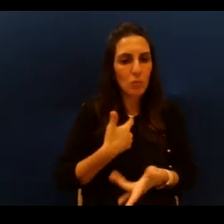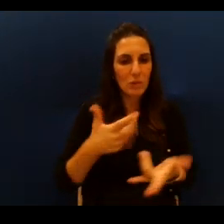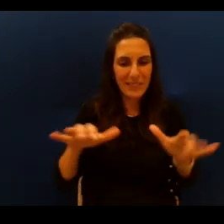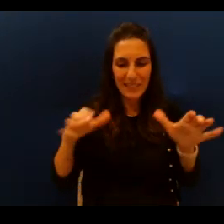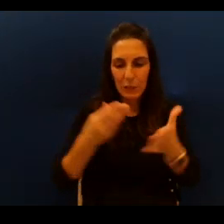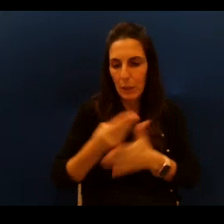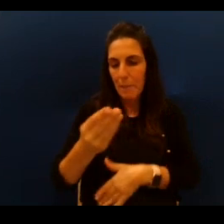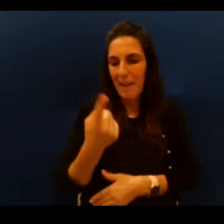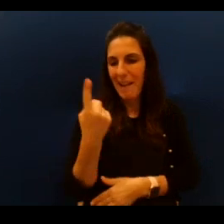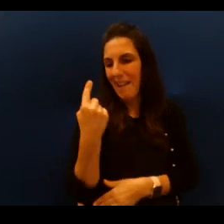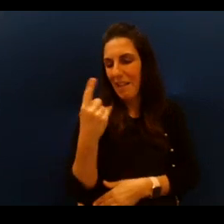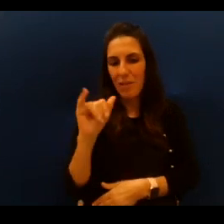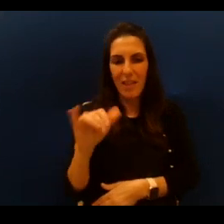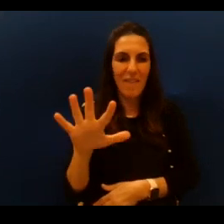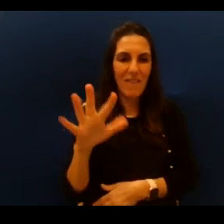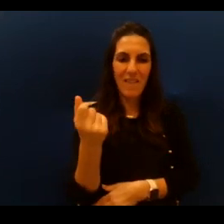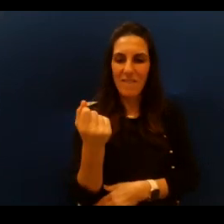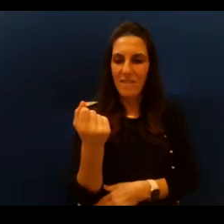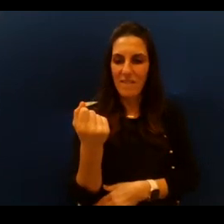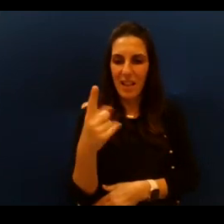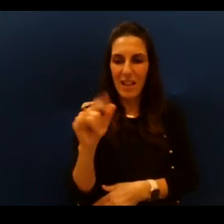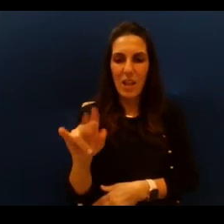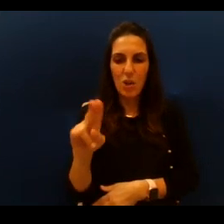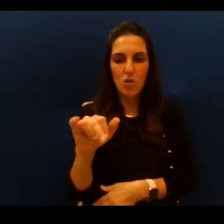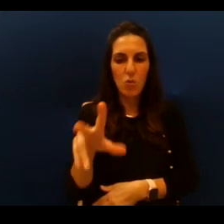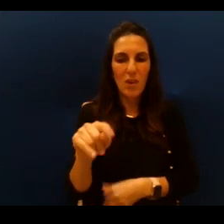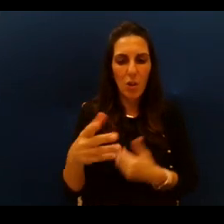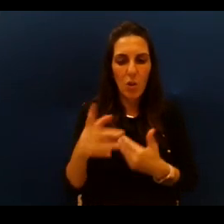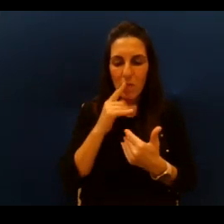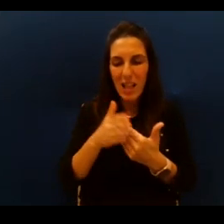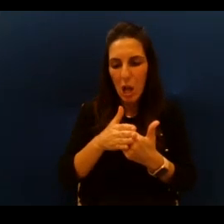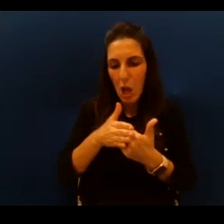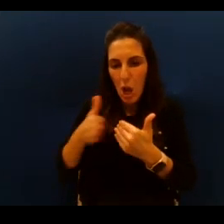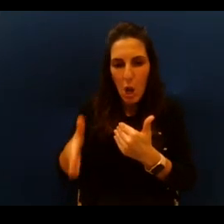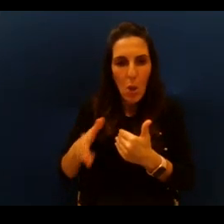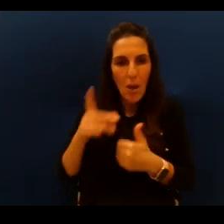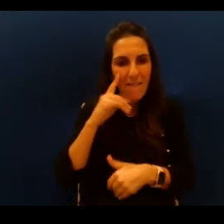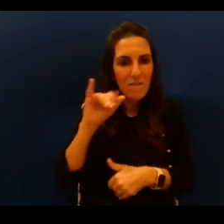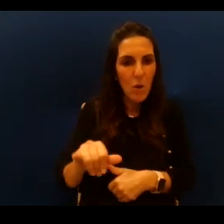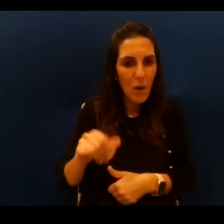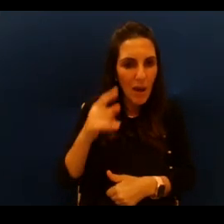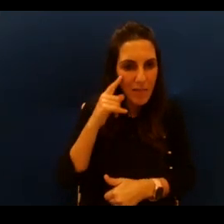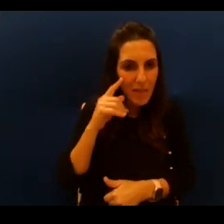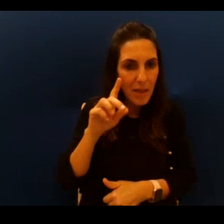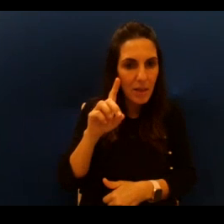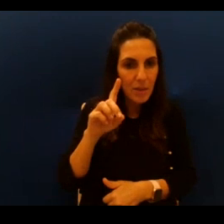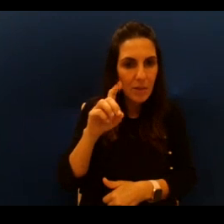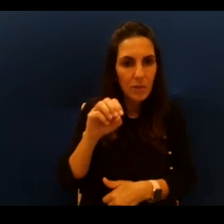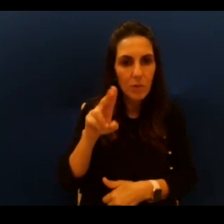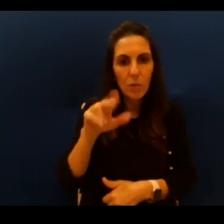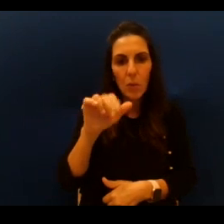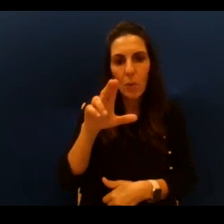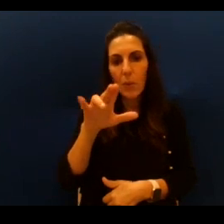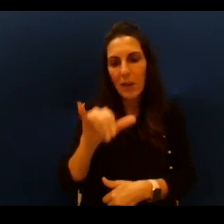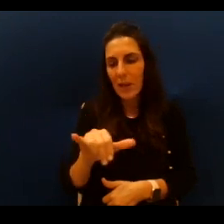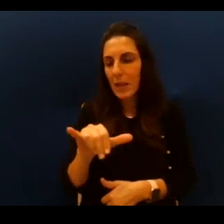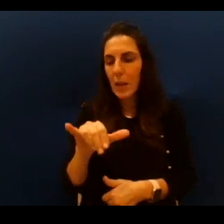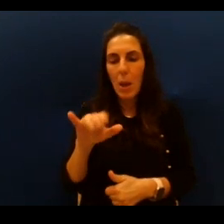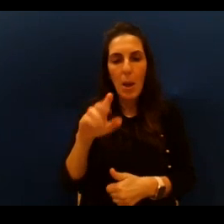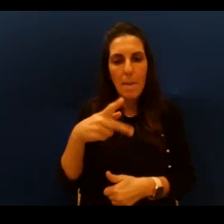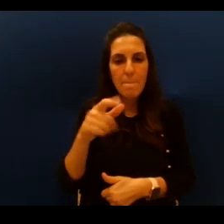This is 511. It's the unit closest to Dewey Park. It's in very good condition. The city was in need of